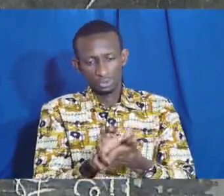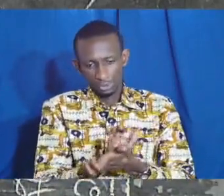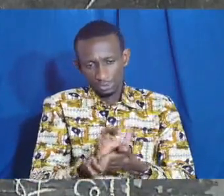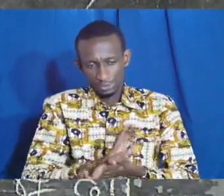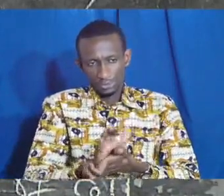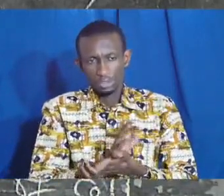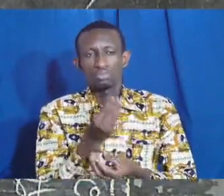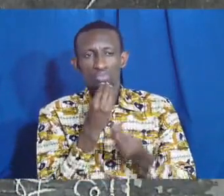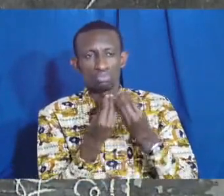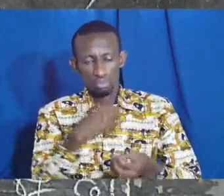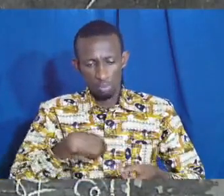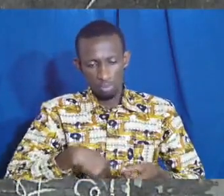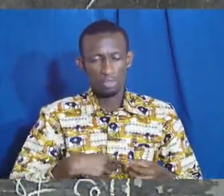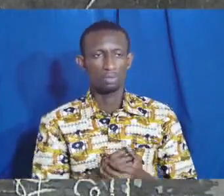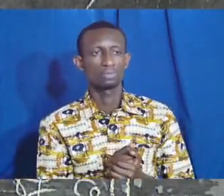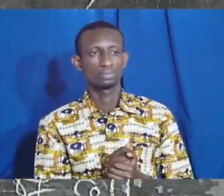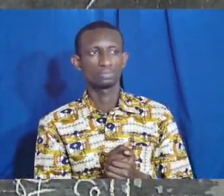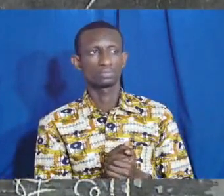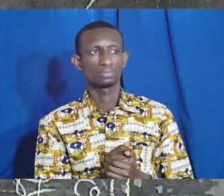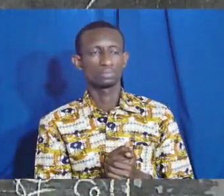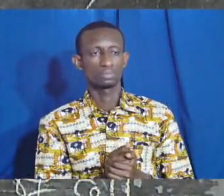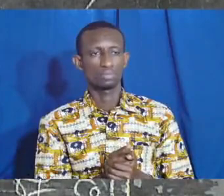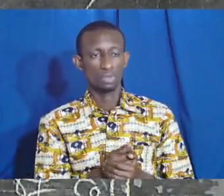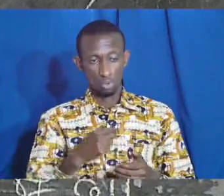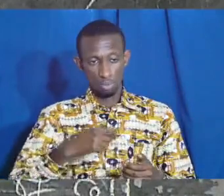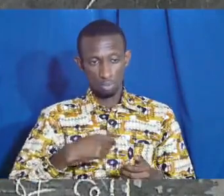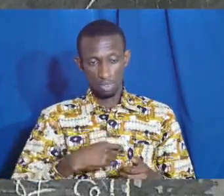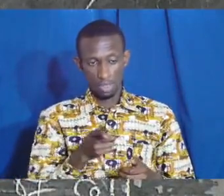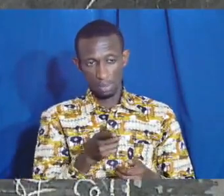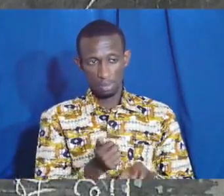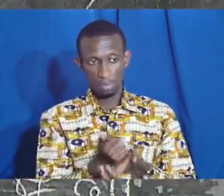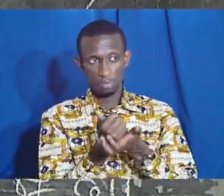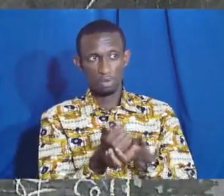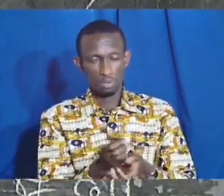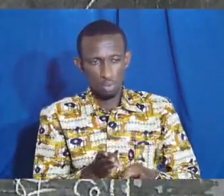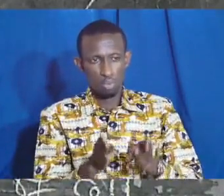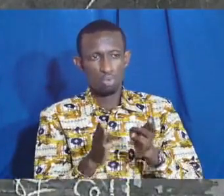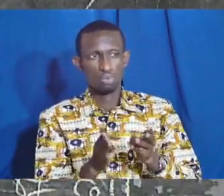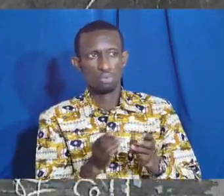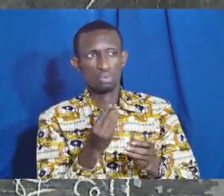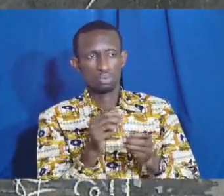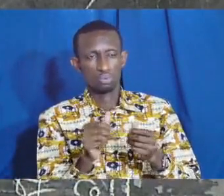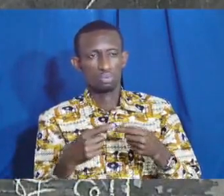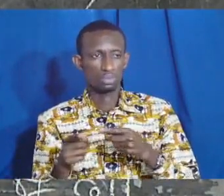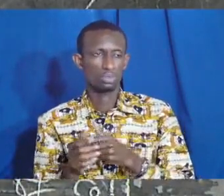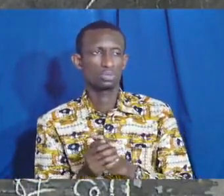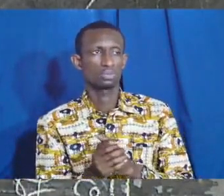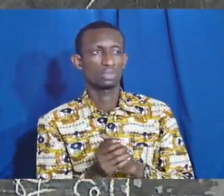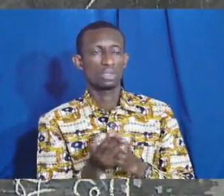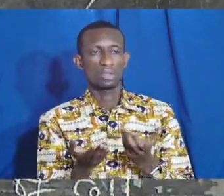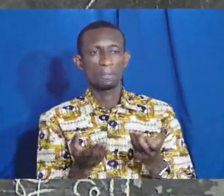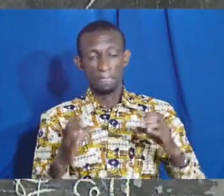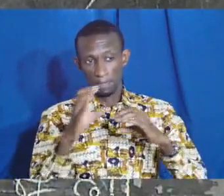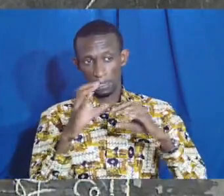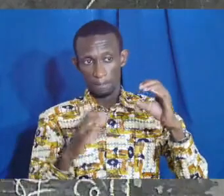food, because we know that we have two types of digestion. We have chemical digestion and mechanical digestion. So for the case of chemical digestion,